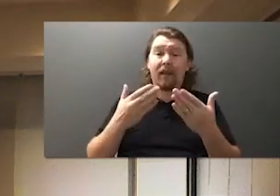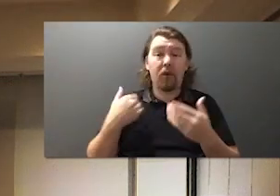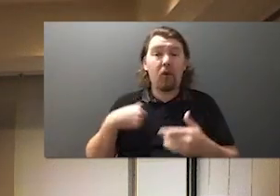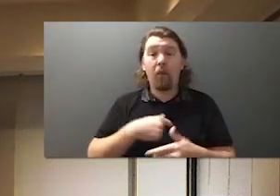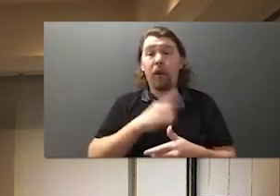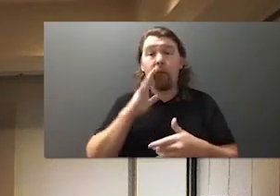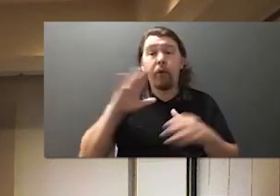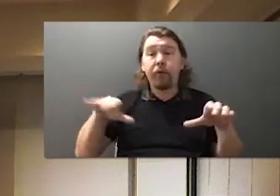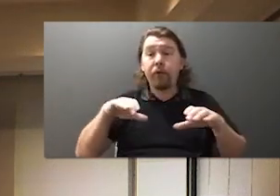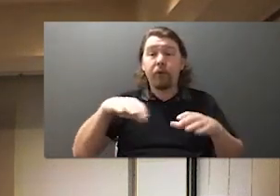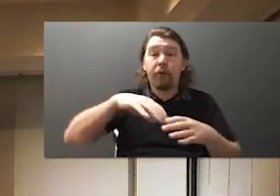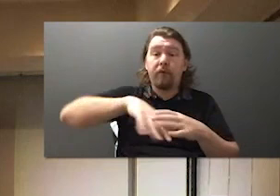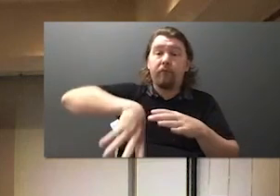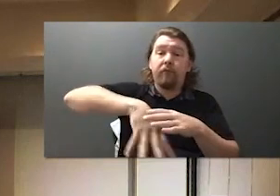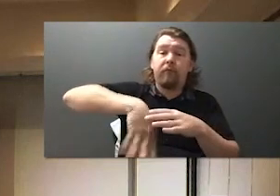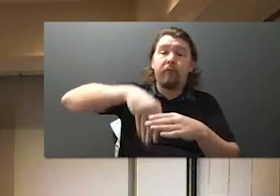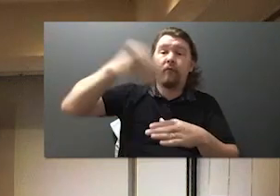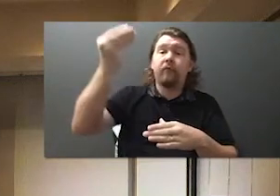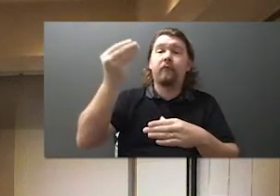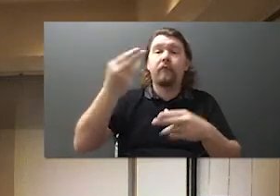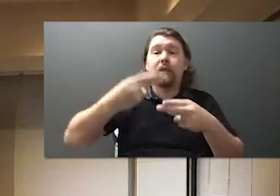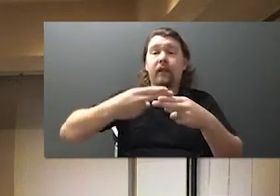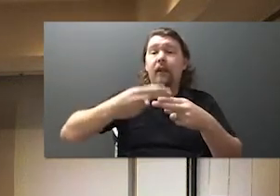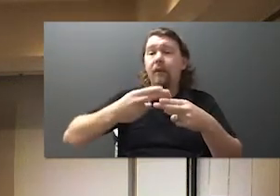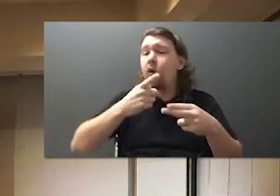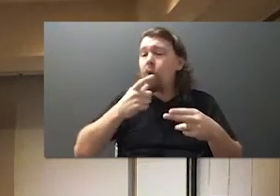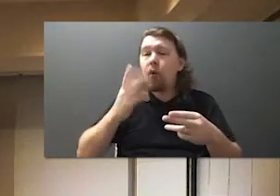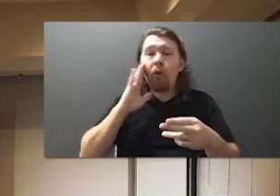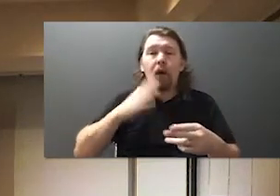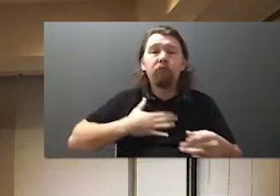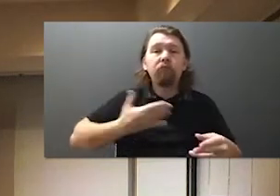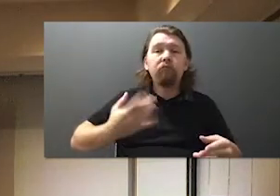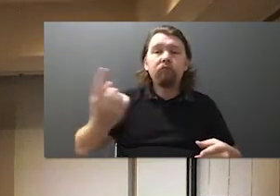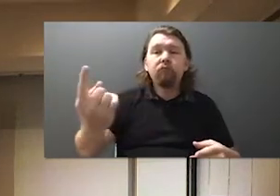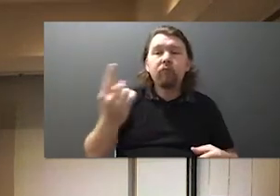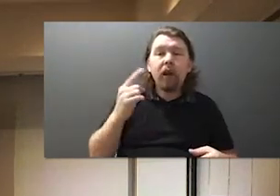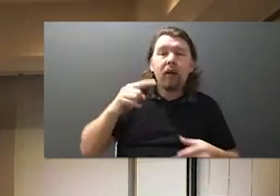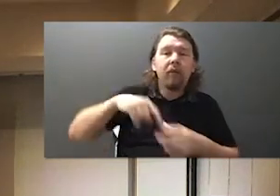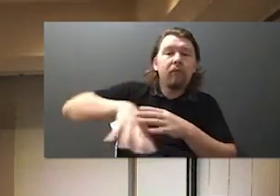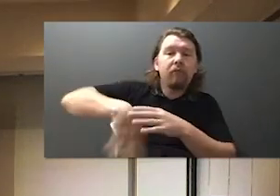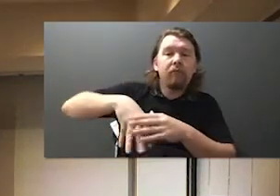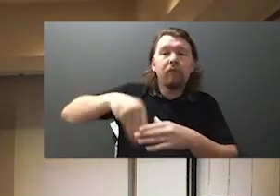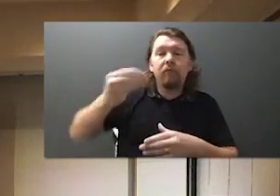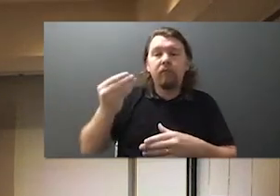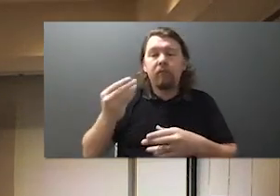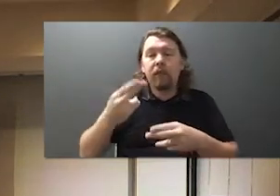appreciate you all being here. We're going to do the drawing now. So who can we get to come up and draw?